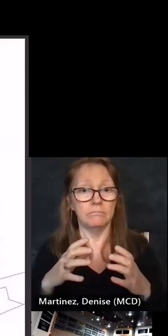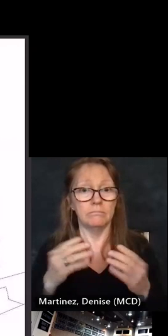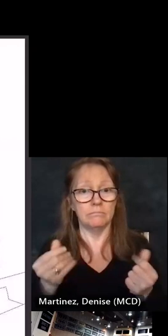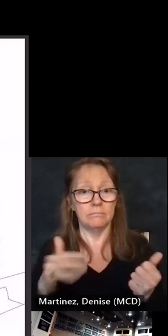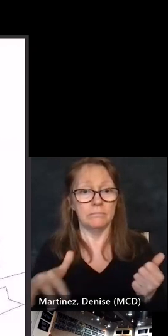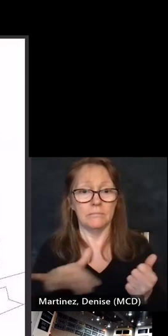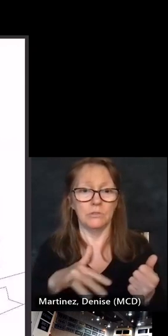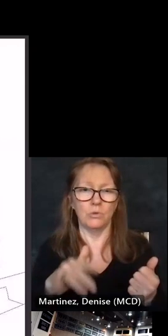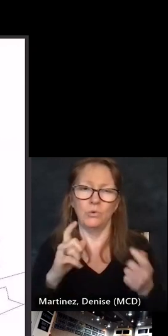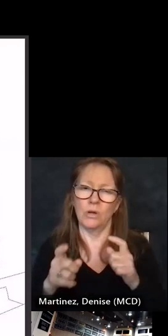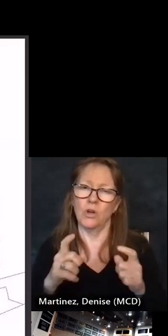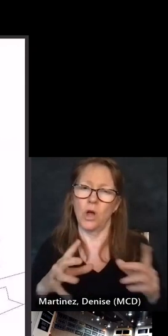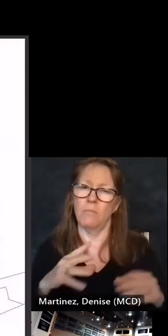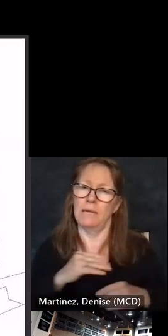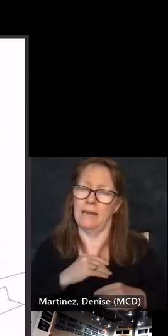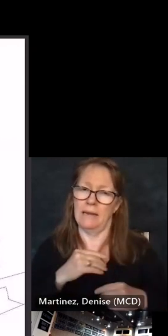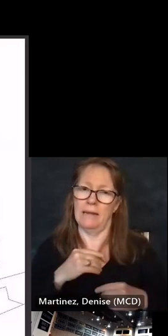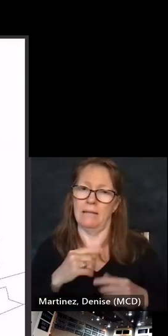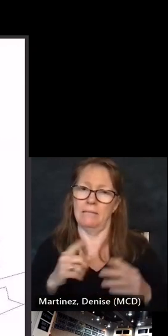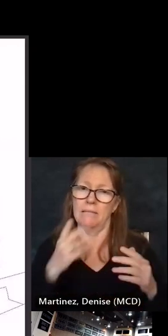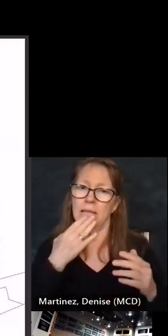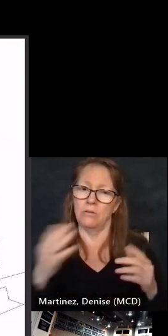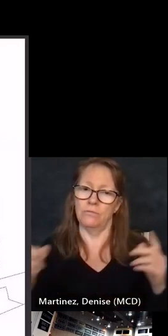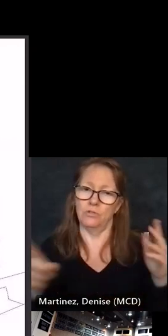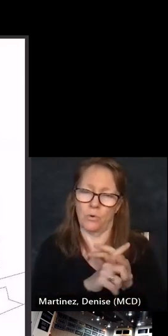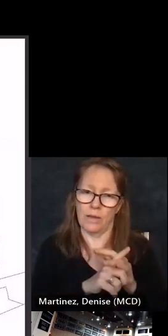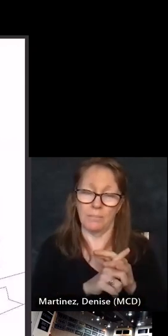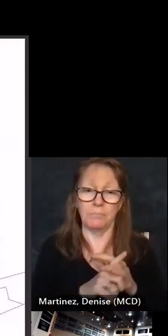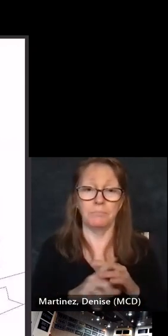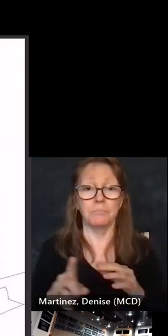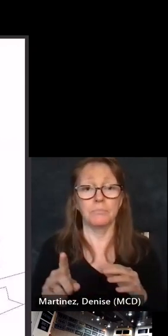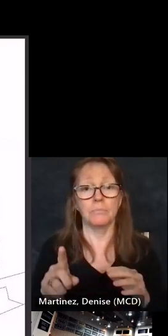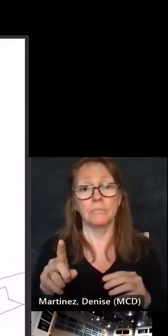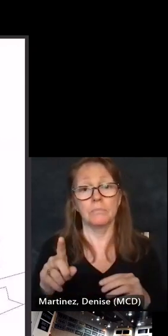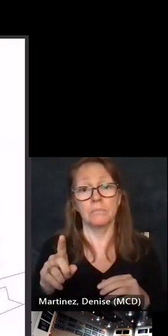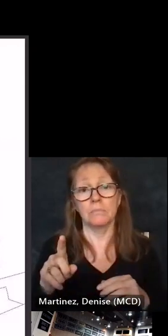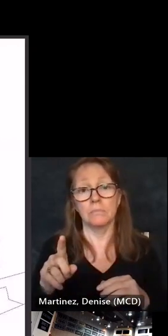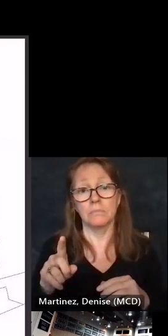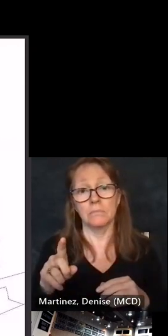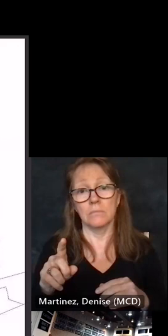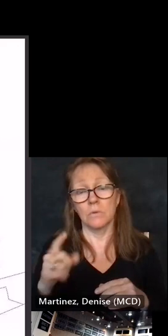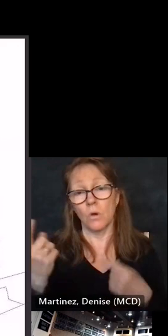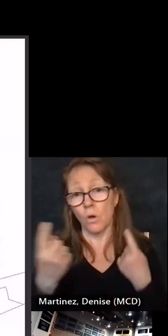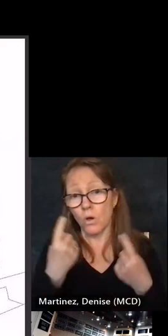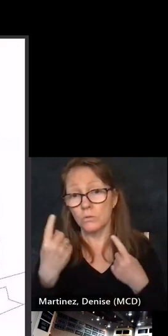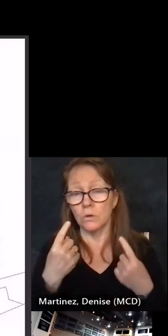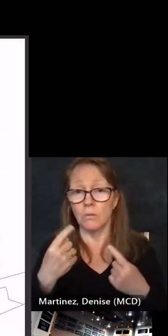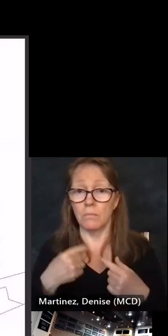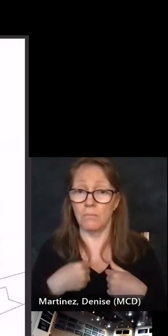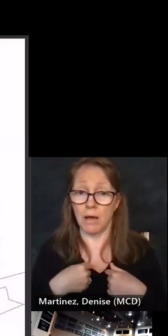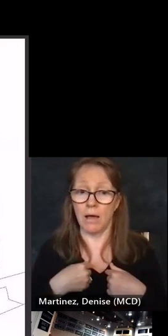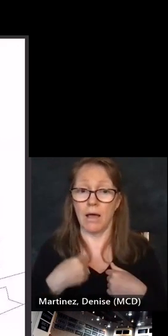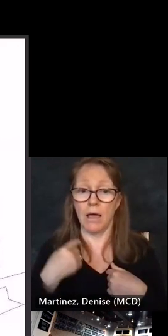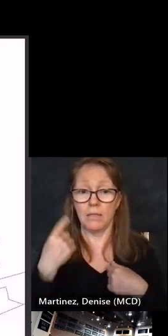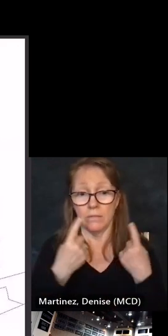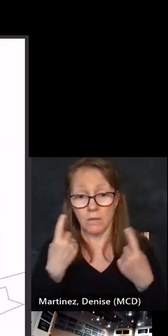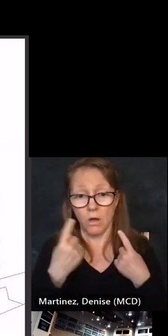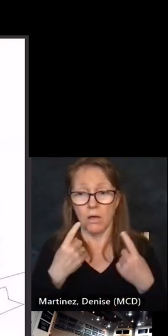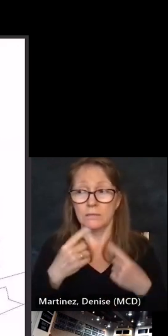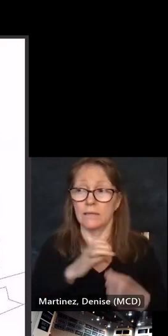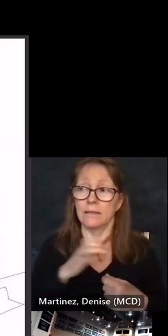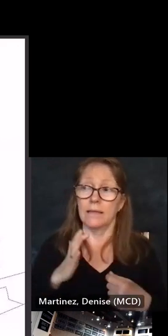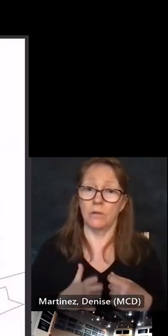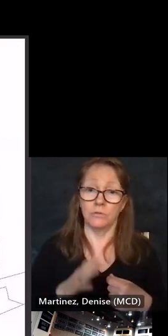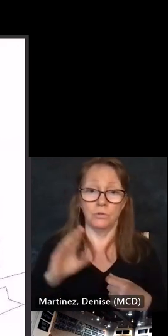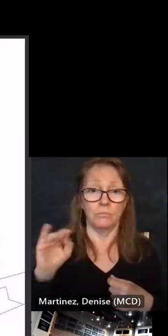thank you for showing up in person. Second, we have heard myself with the counselor and Senator Miranda's office is over there with Kevin, have